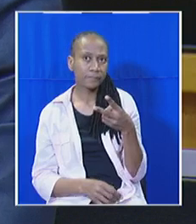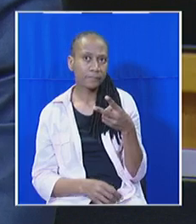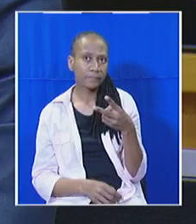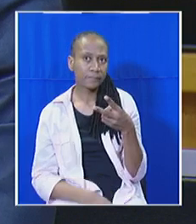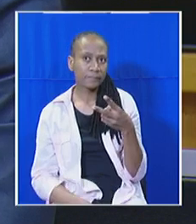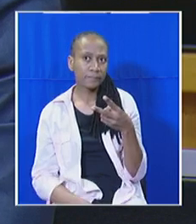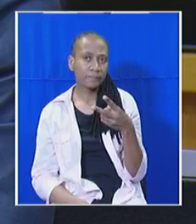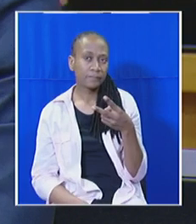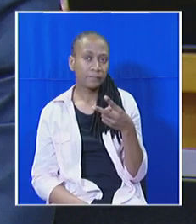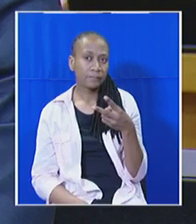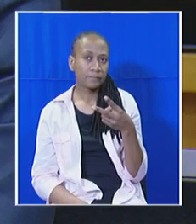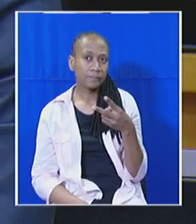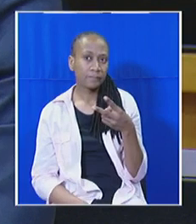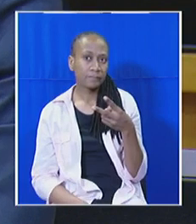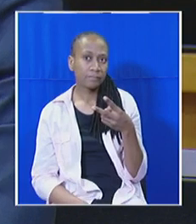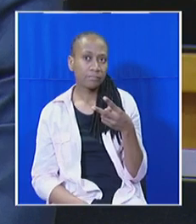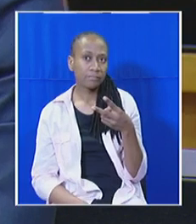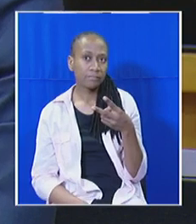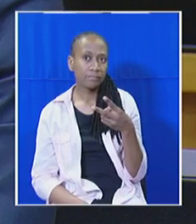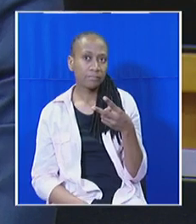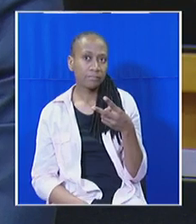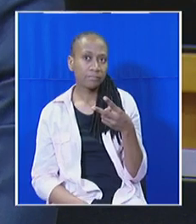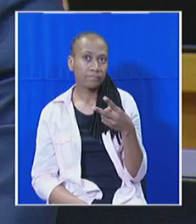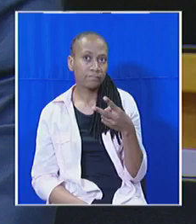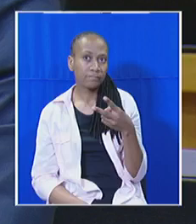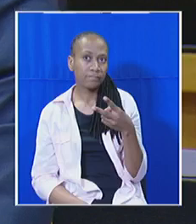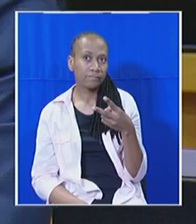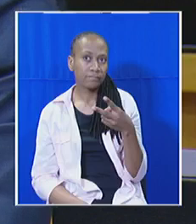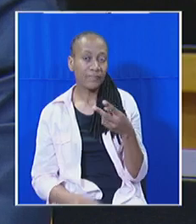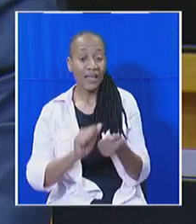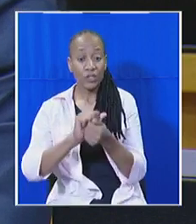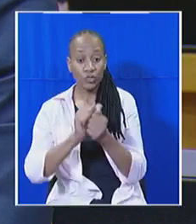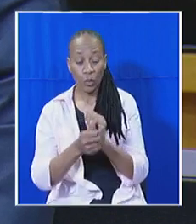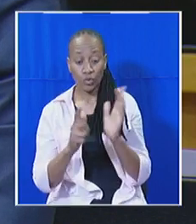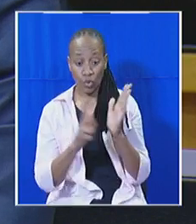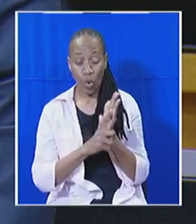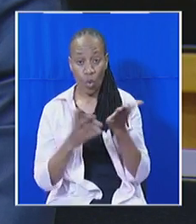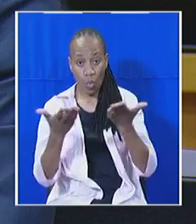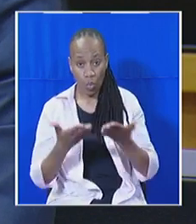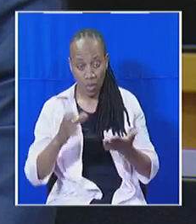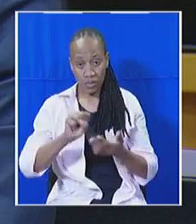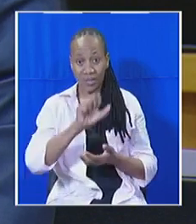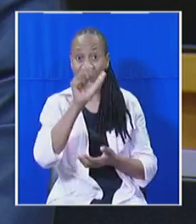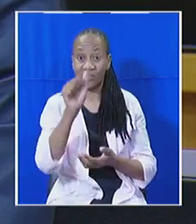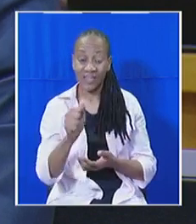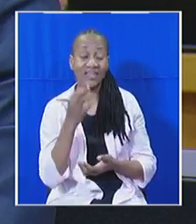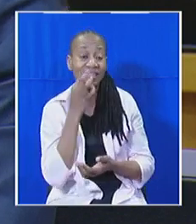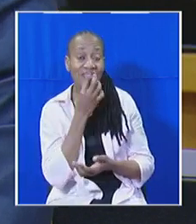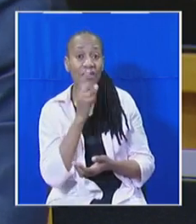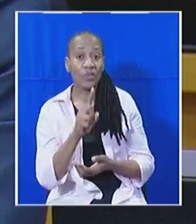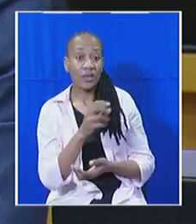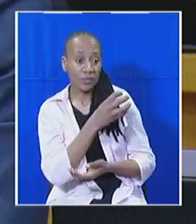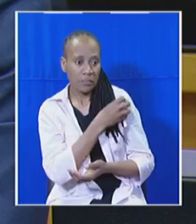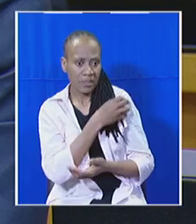that govern us and including our own sport law in South Africa, it doesn't allow minister to run South